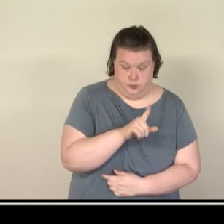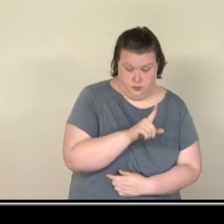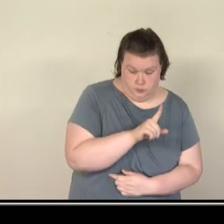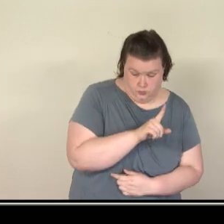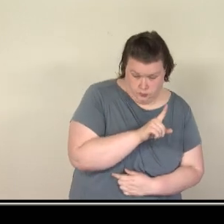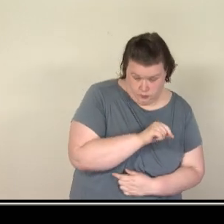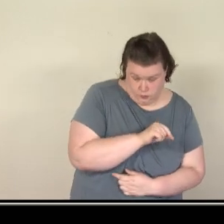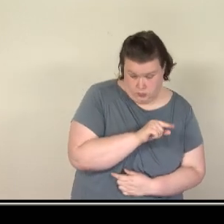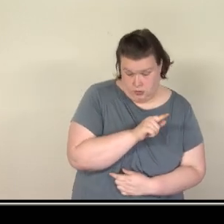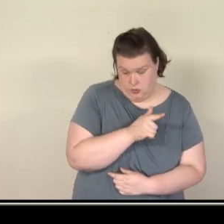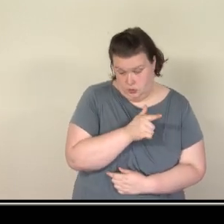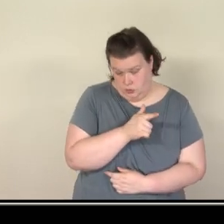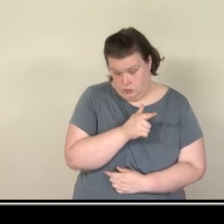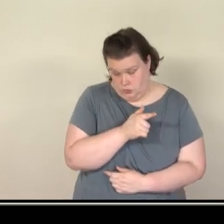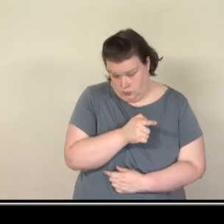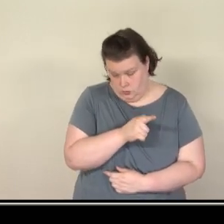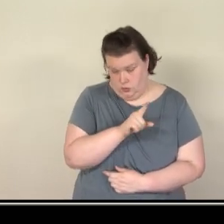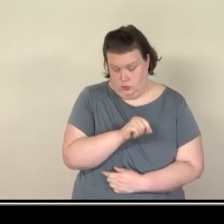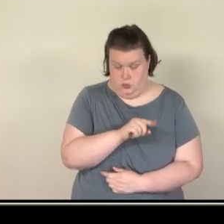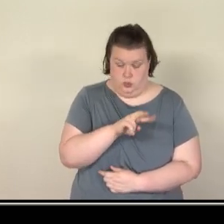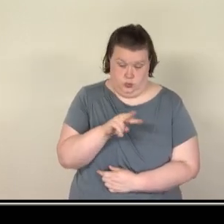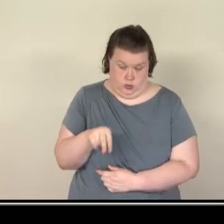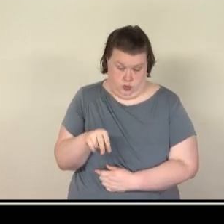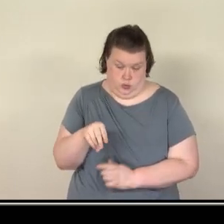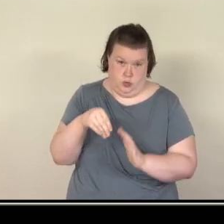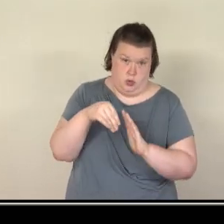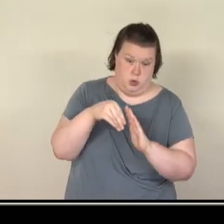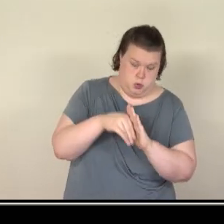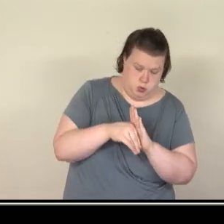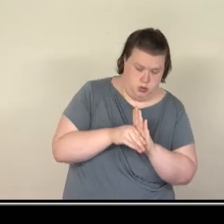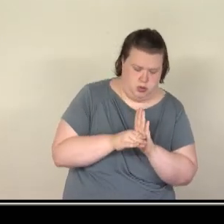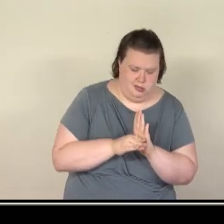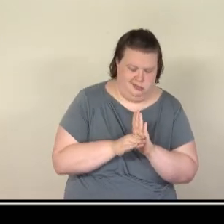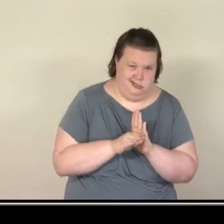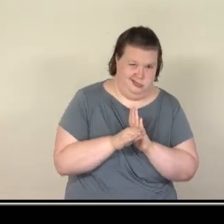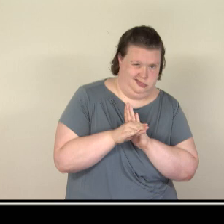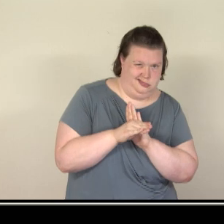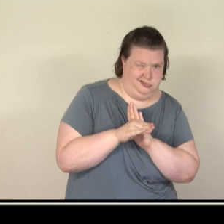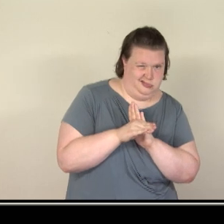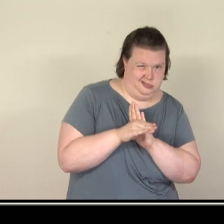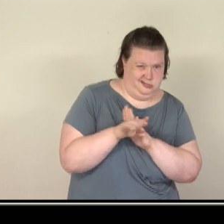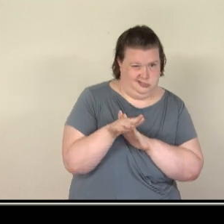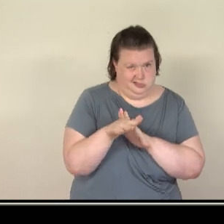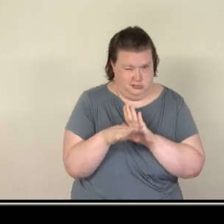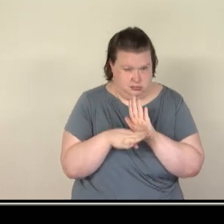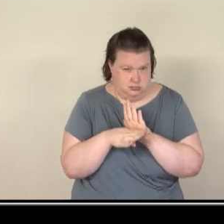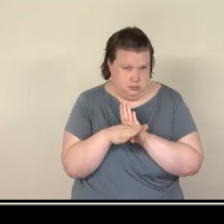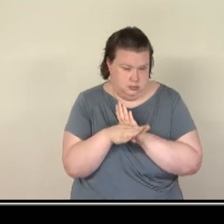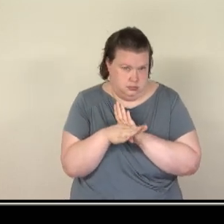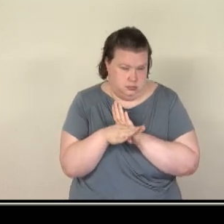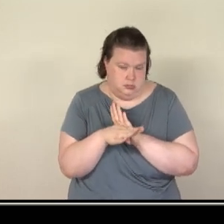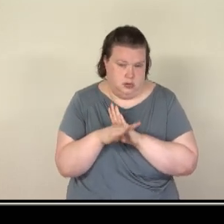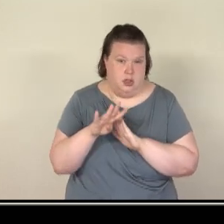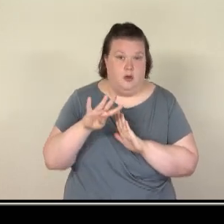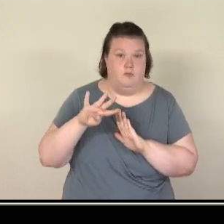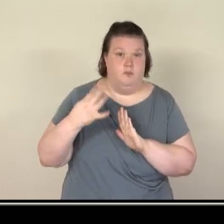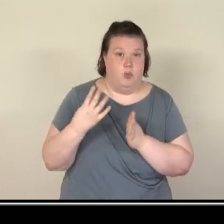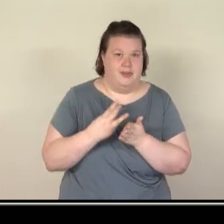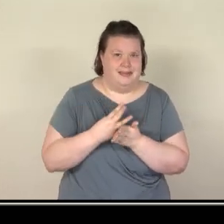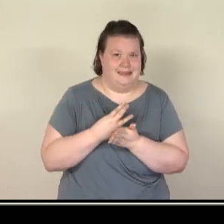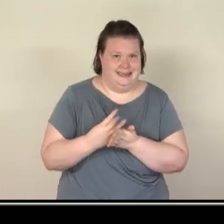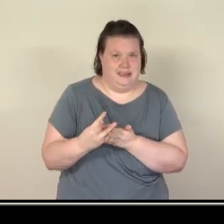21-22 is where it was lowest. It has come back up some. Again, this is just through our 4th 6